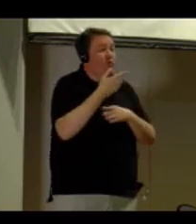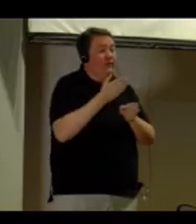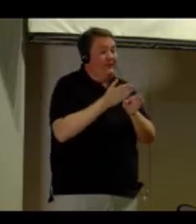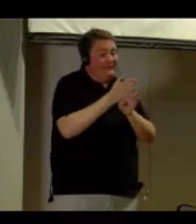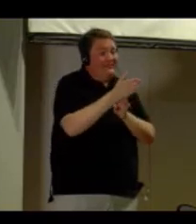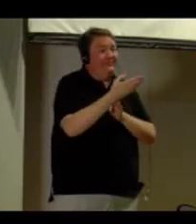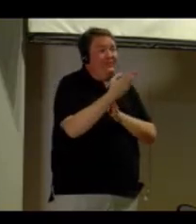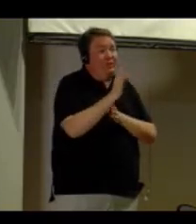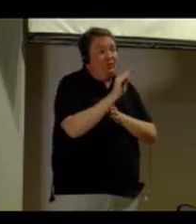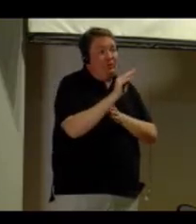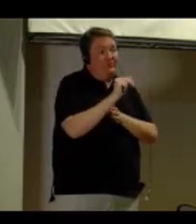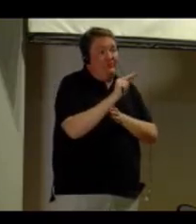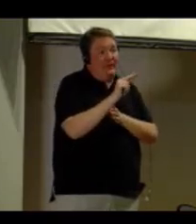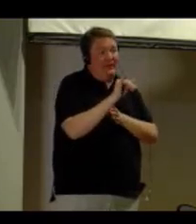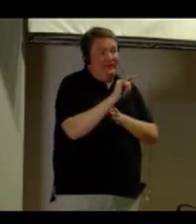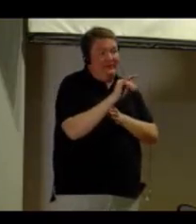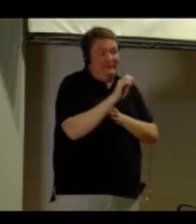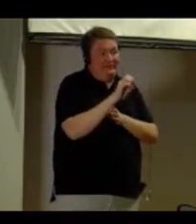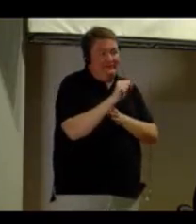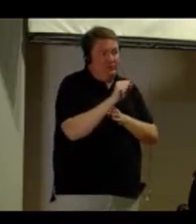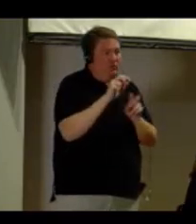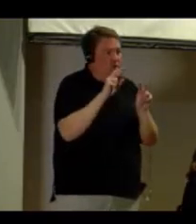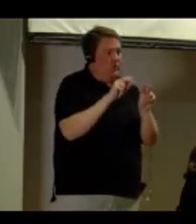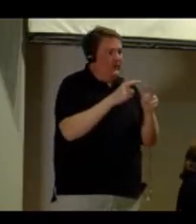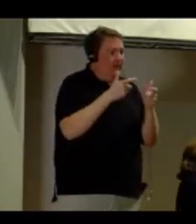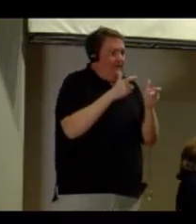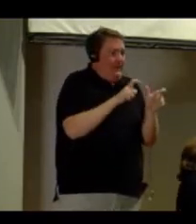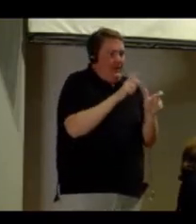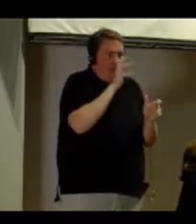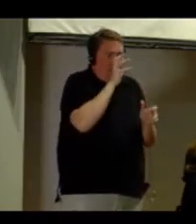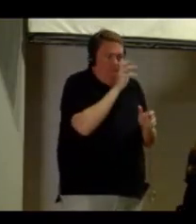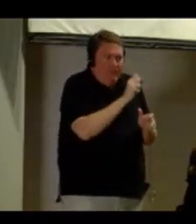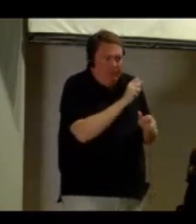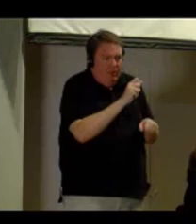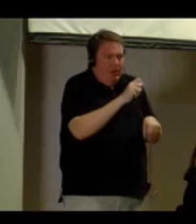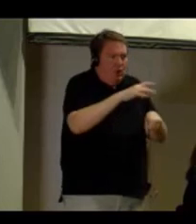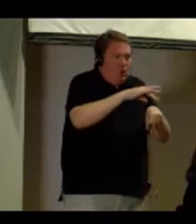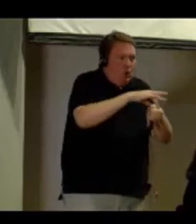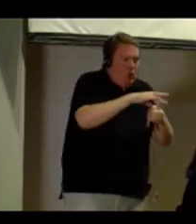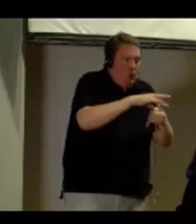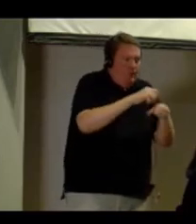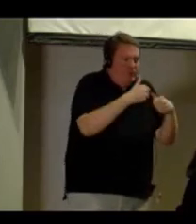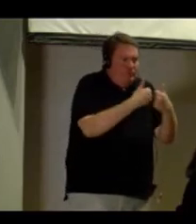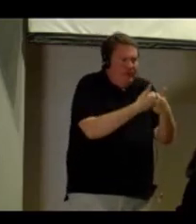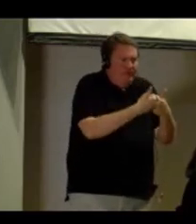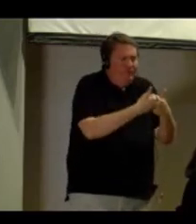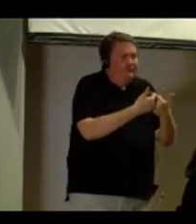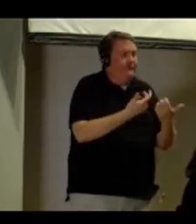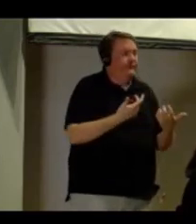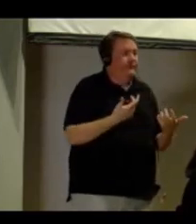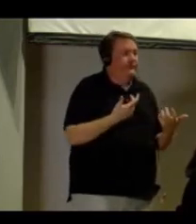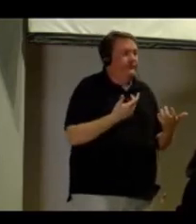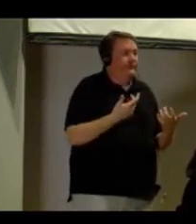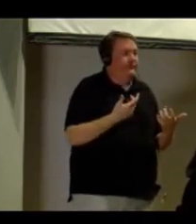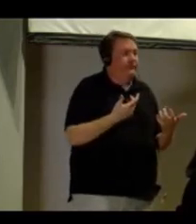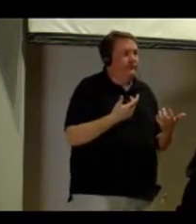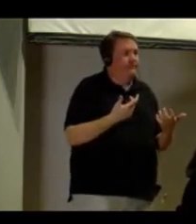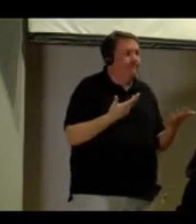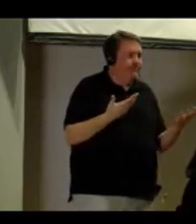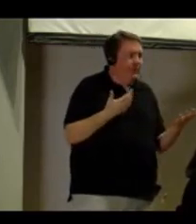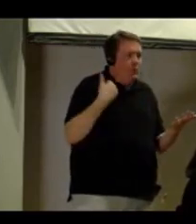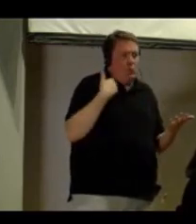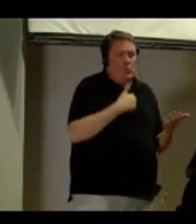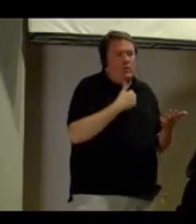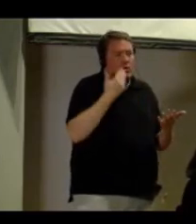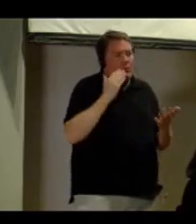big, compelling global challenges that need input from the humanities. Everybody kind of knows that must be the case.